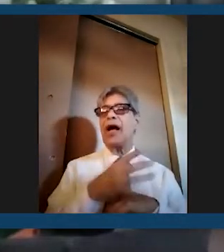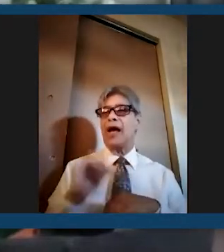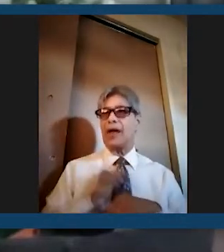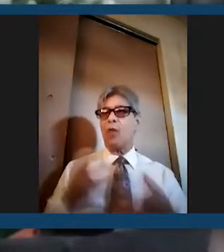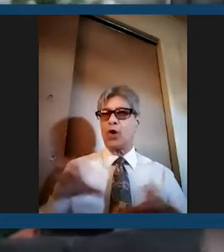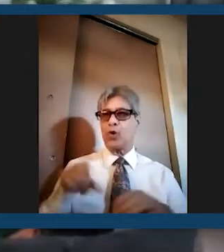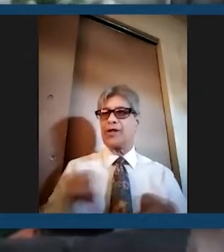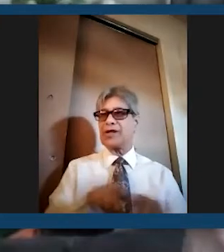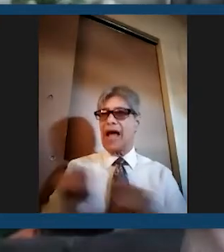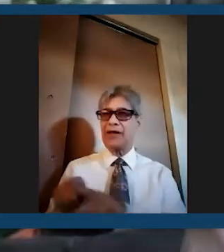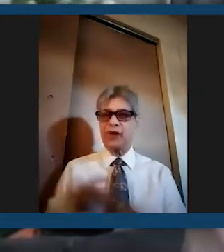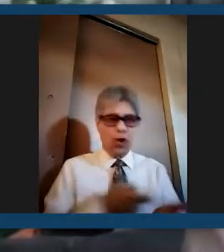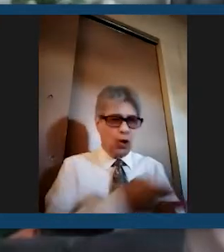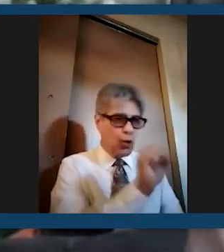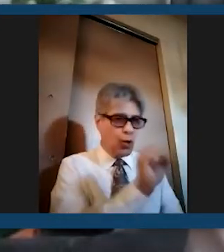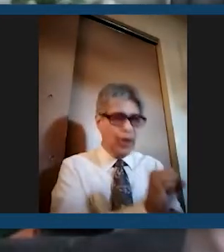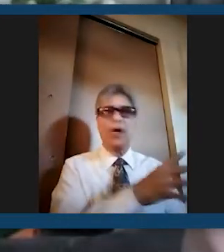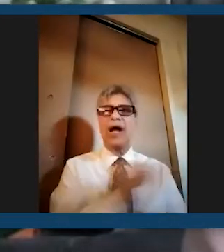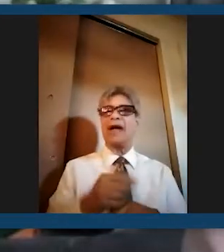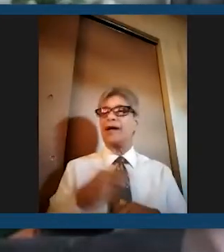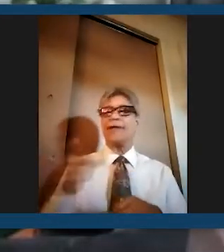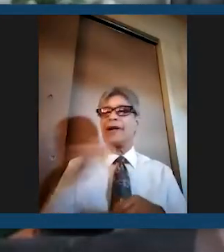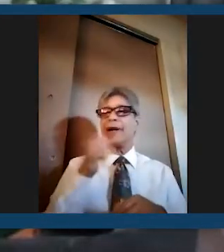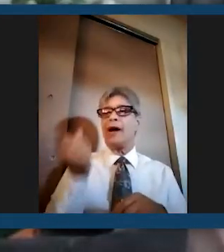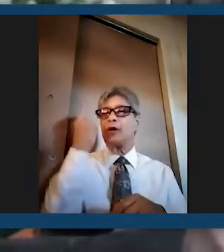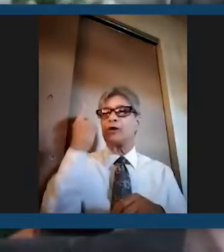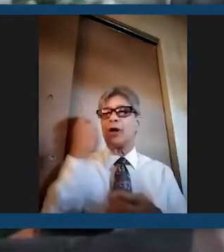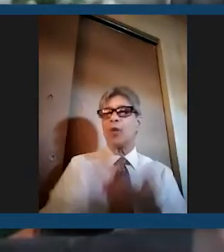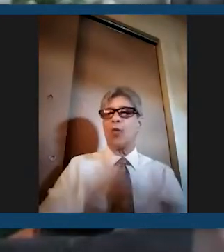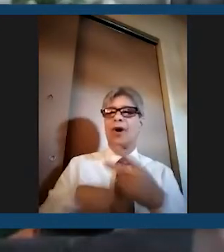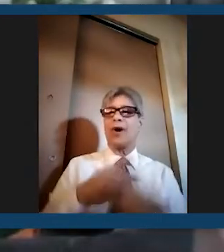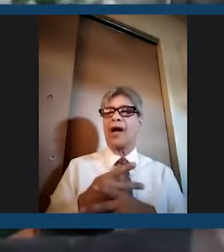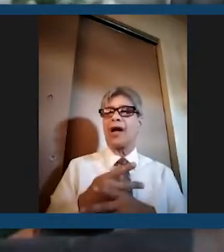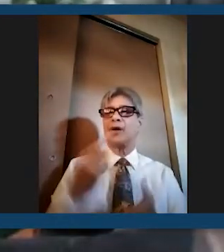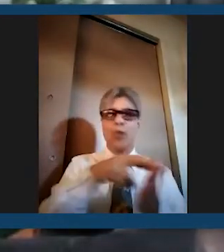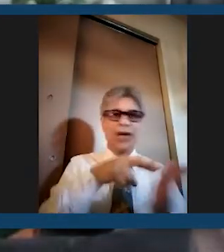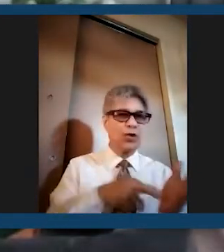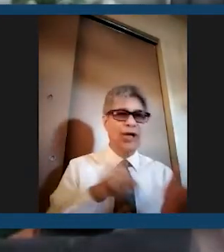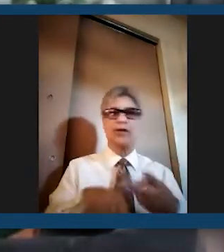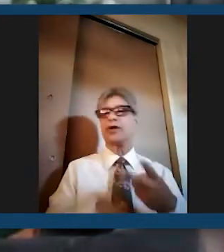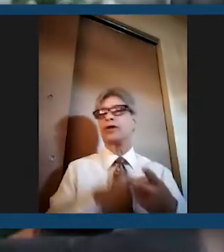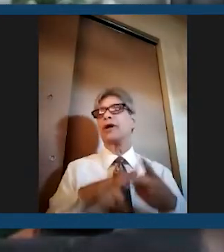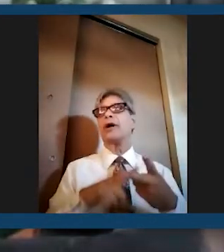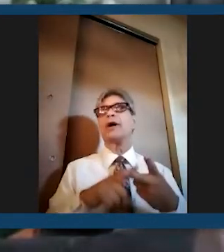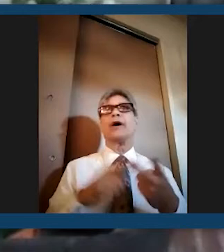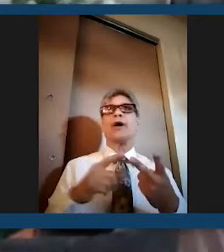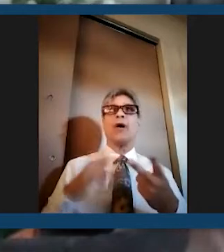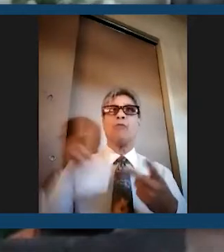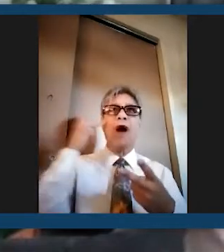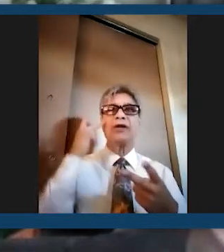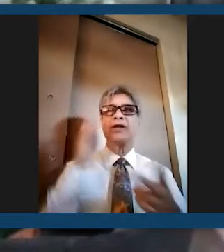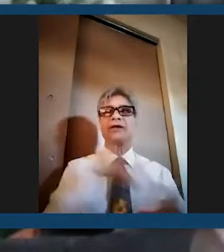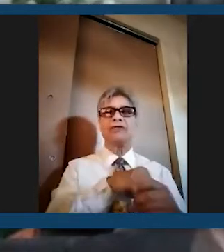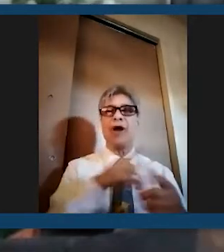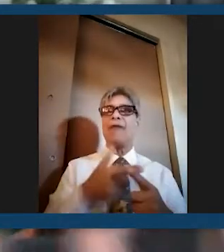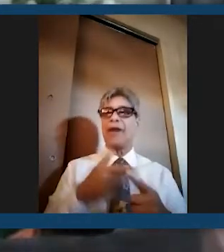career, and, that they didn't understand what sort of legislation, politics is, and sort of having to explain both